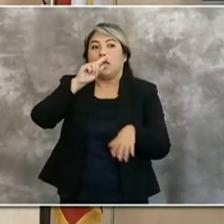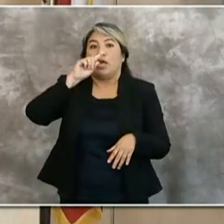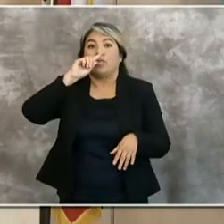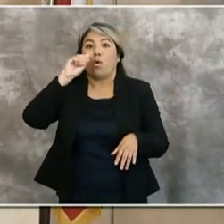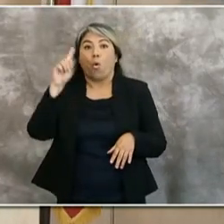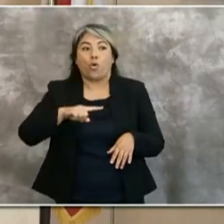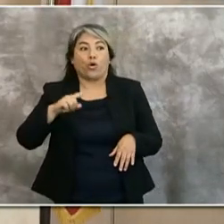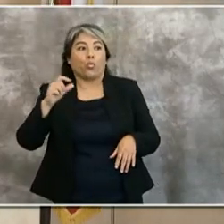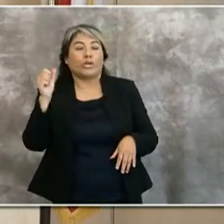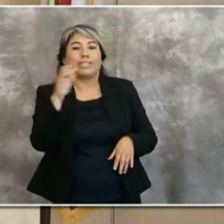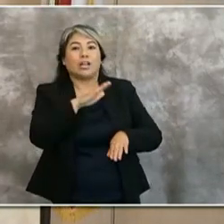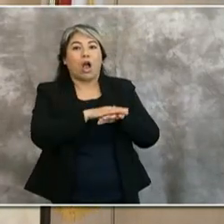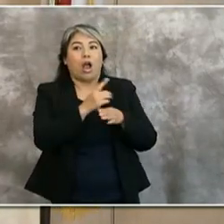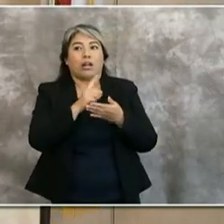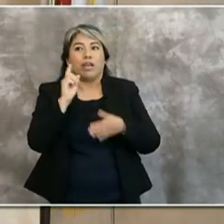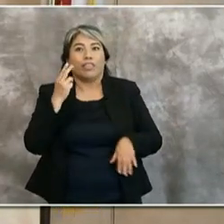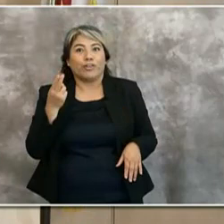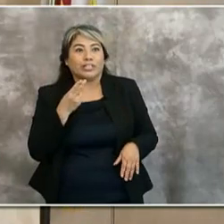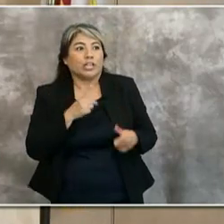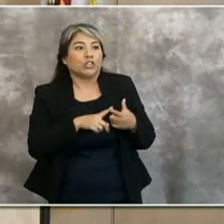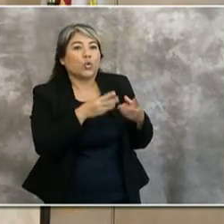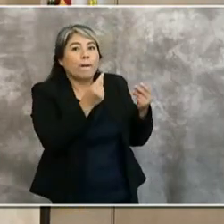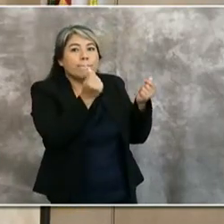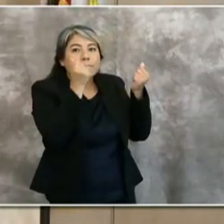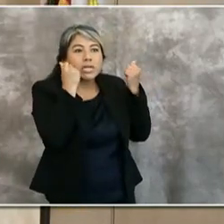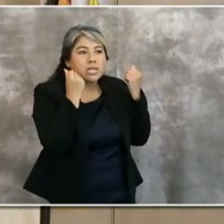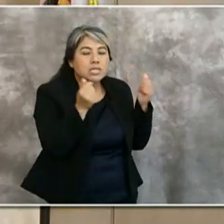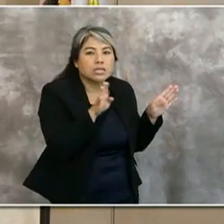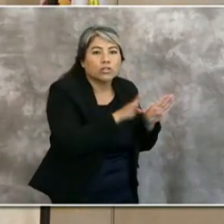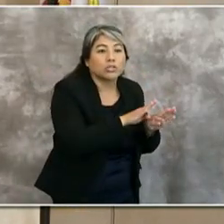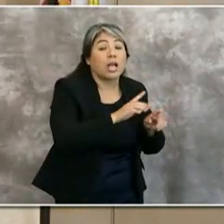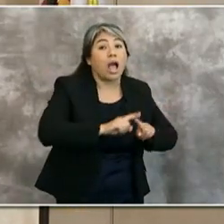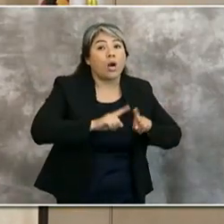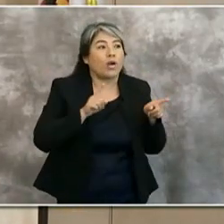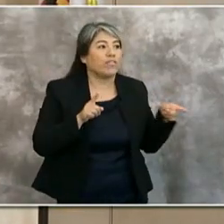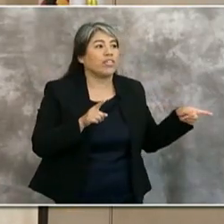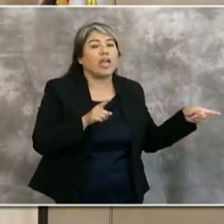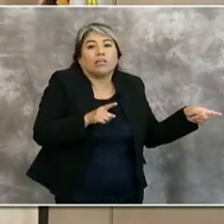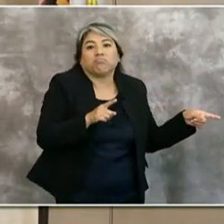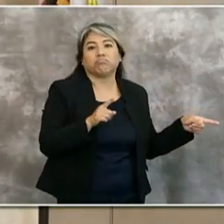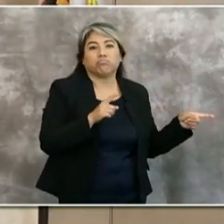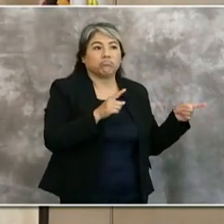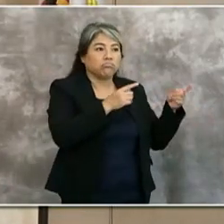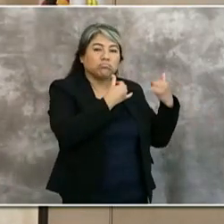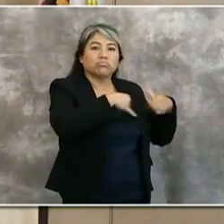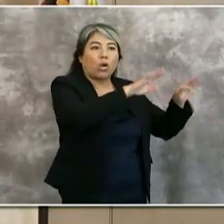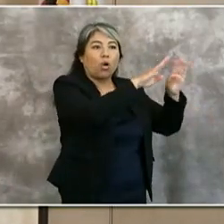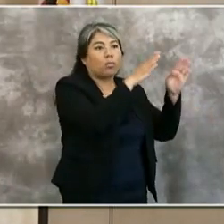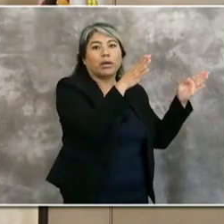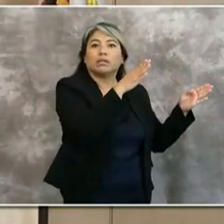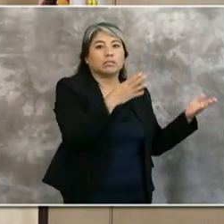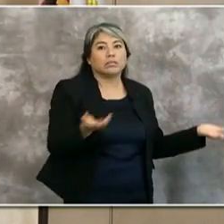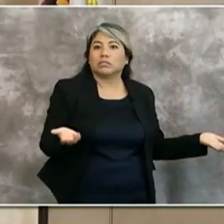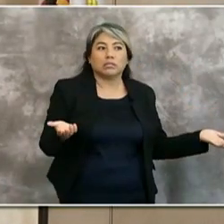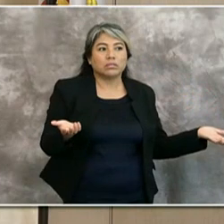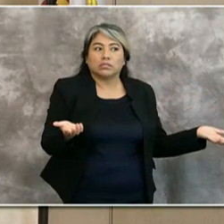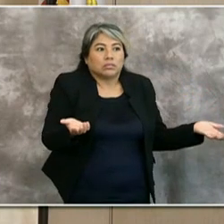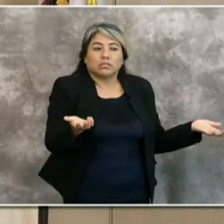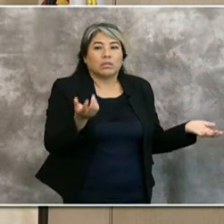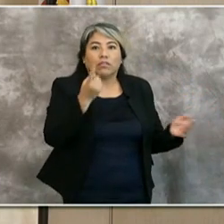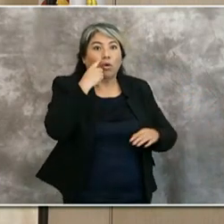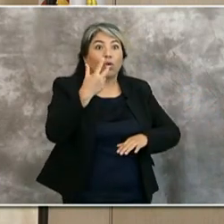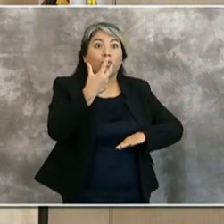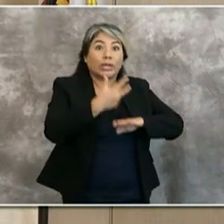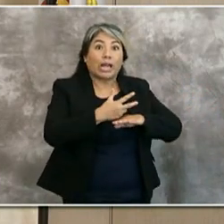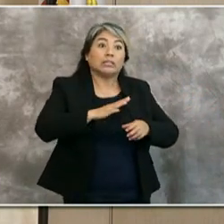sent on Thursday to immediately close. However, they remained open, and they did not, they remained open for